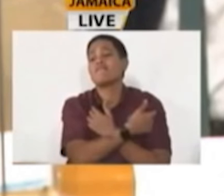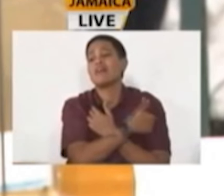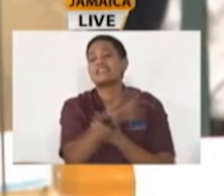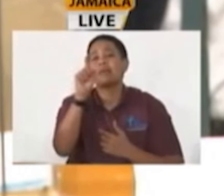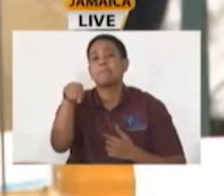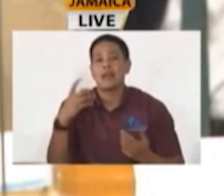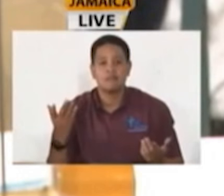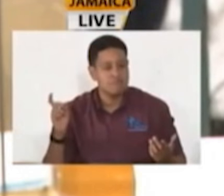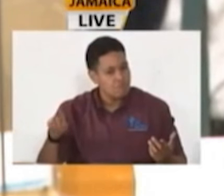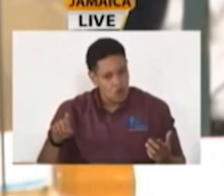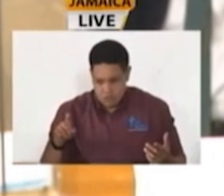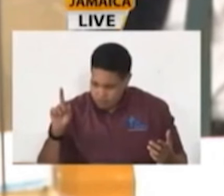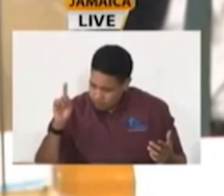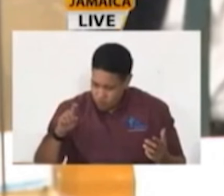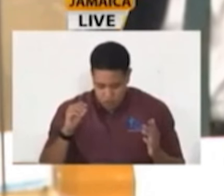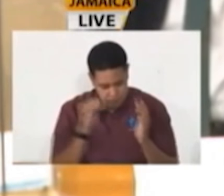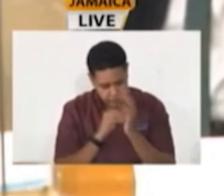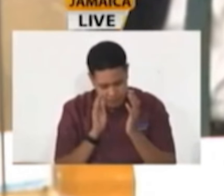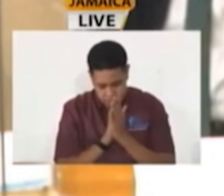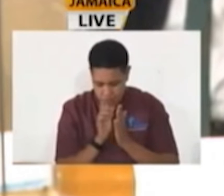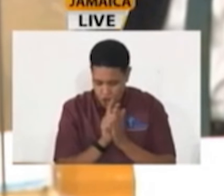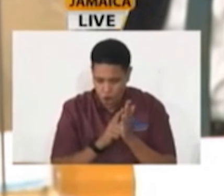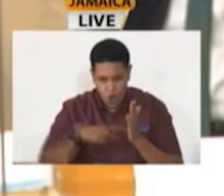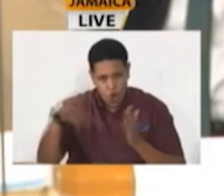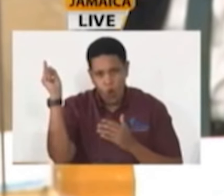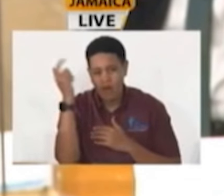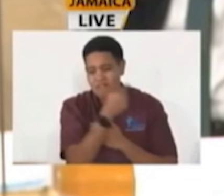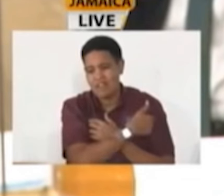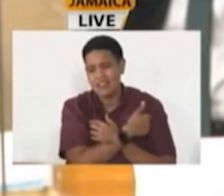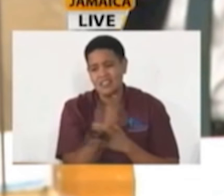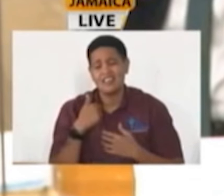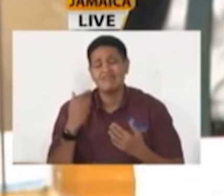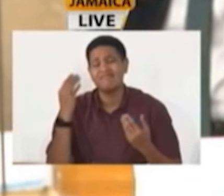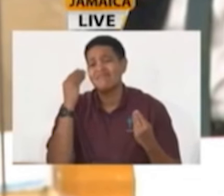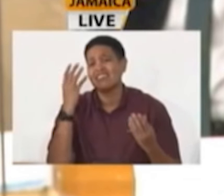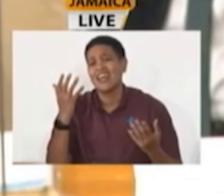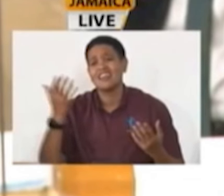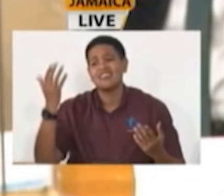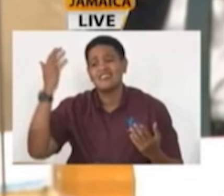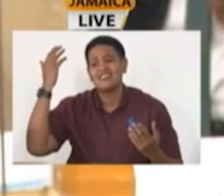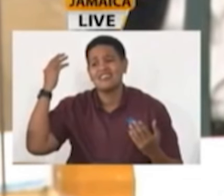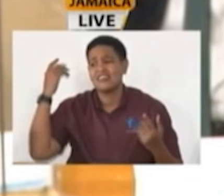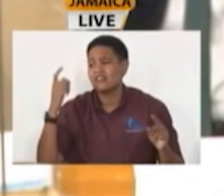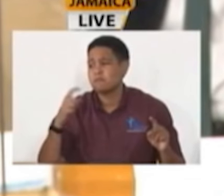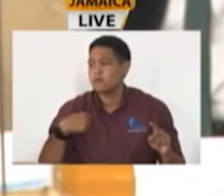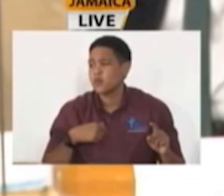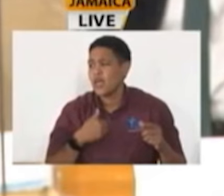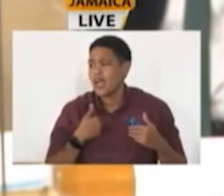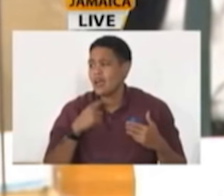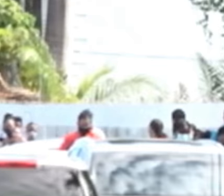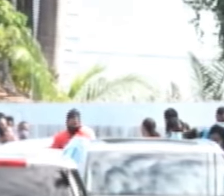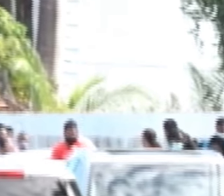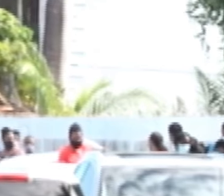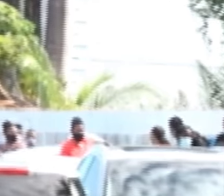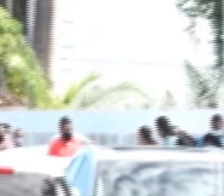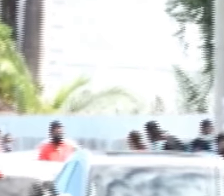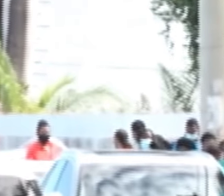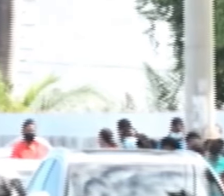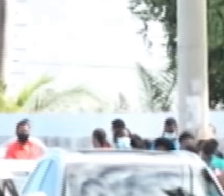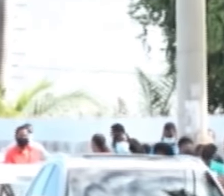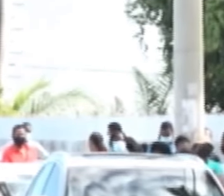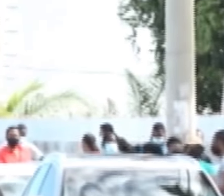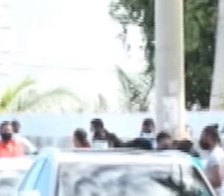mandates. And I've long said that, you know, we have a liberal democracy. In the